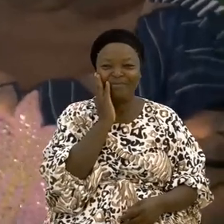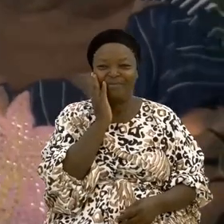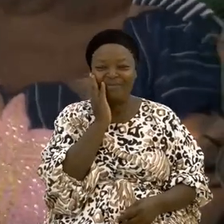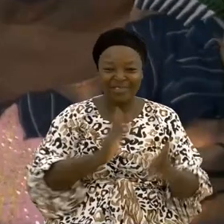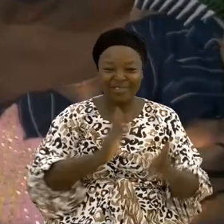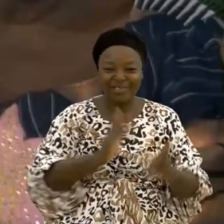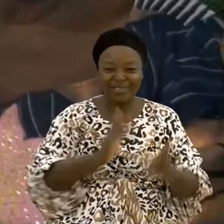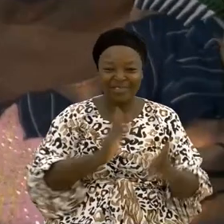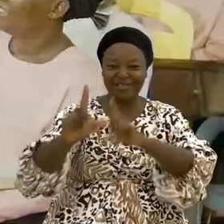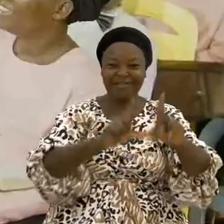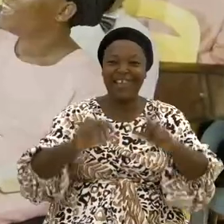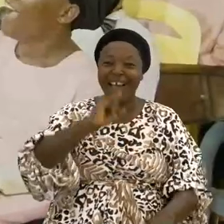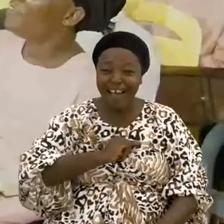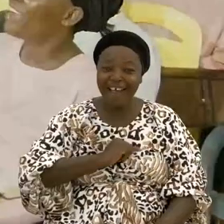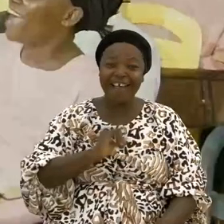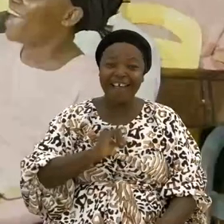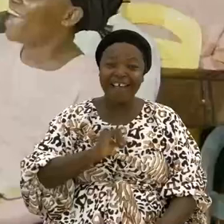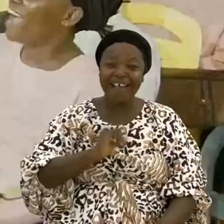I will carry go.